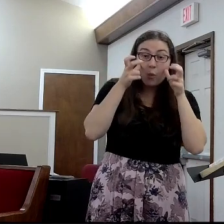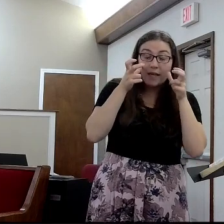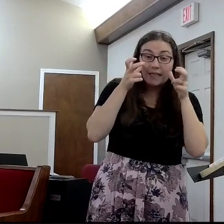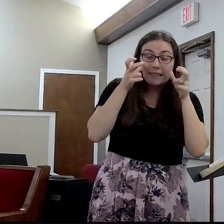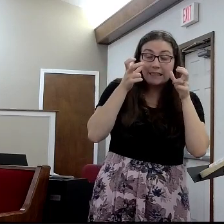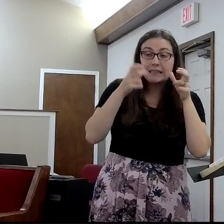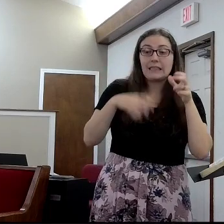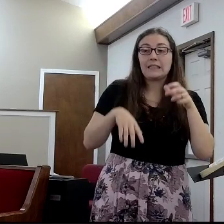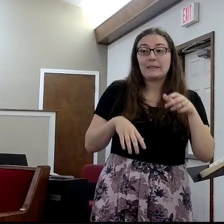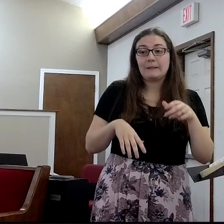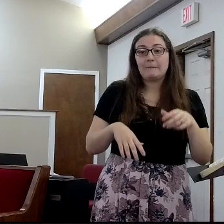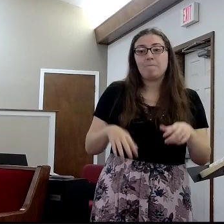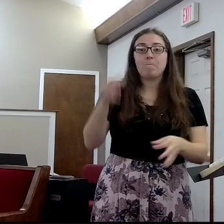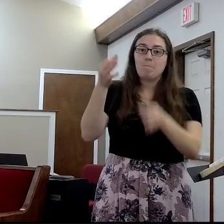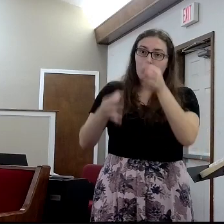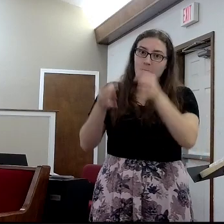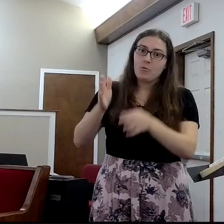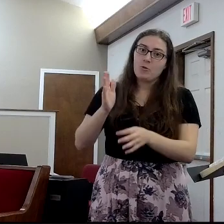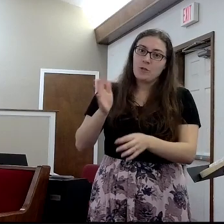to come.